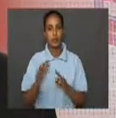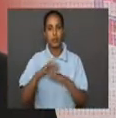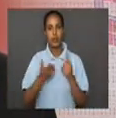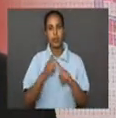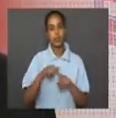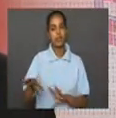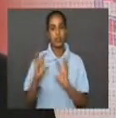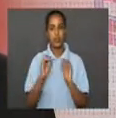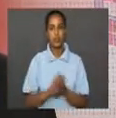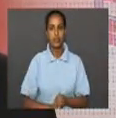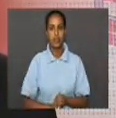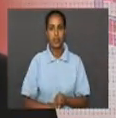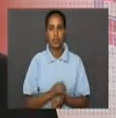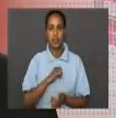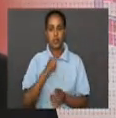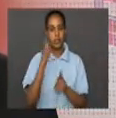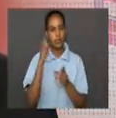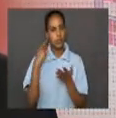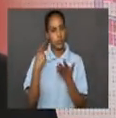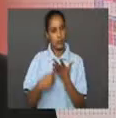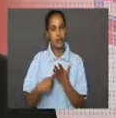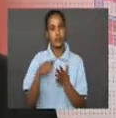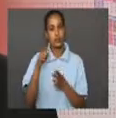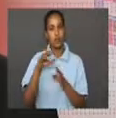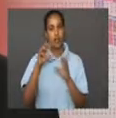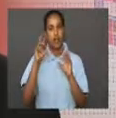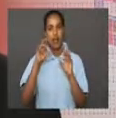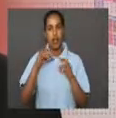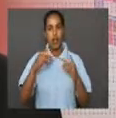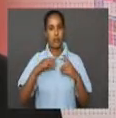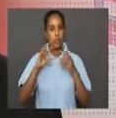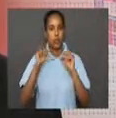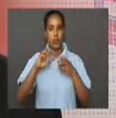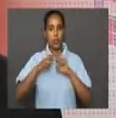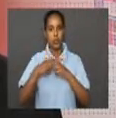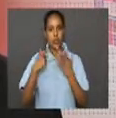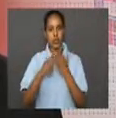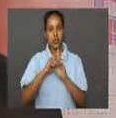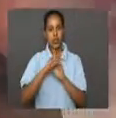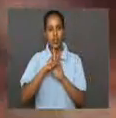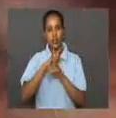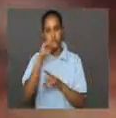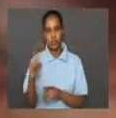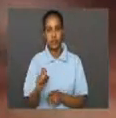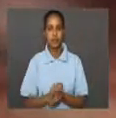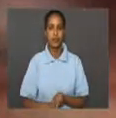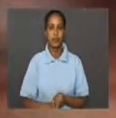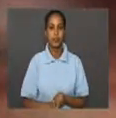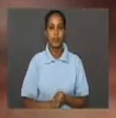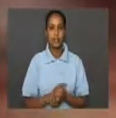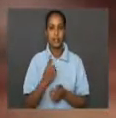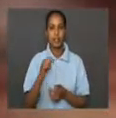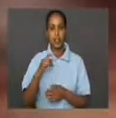Welcome back, students. I am confident that you had no trouble in answering this question.